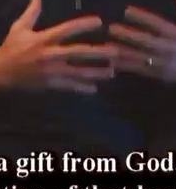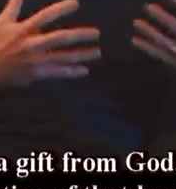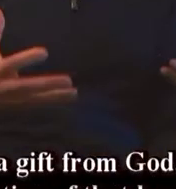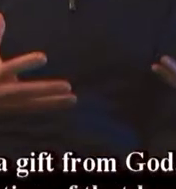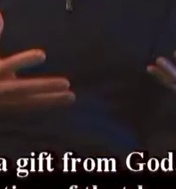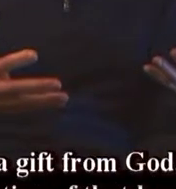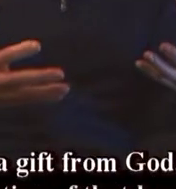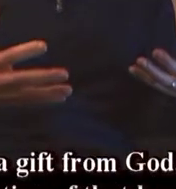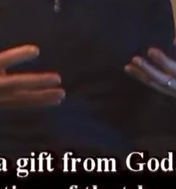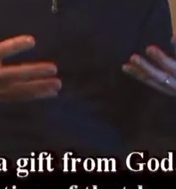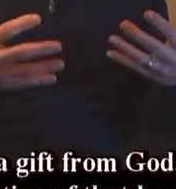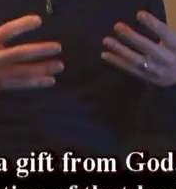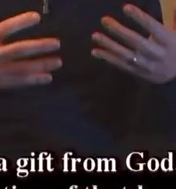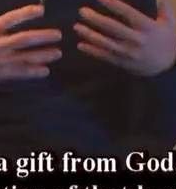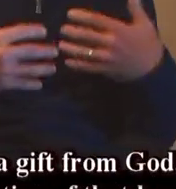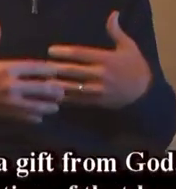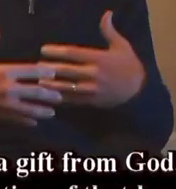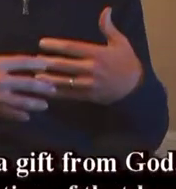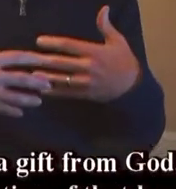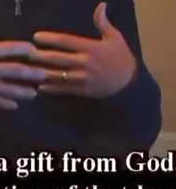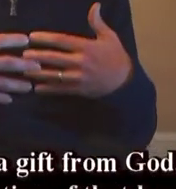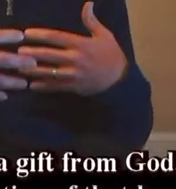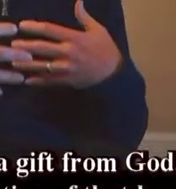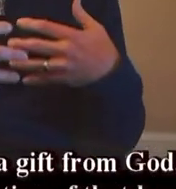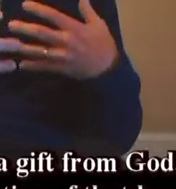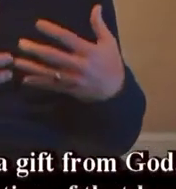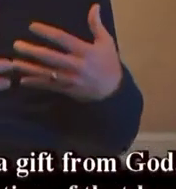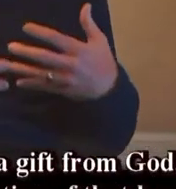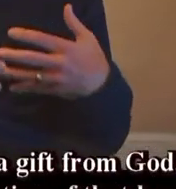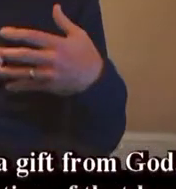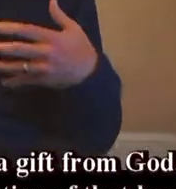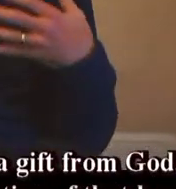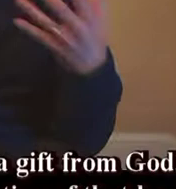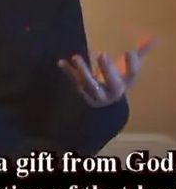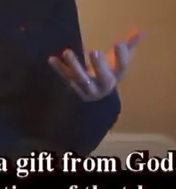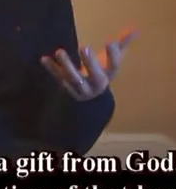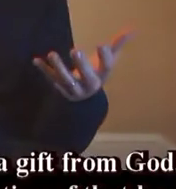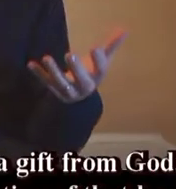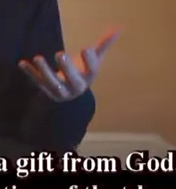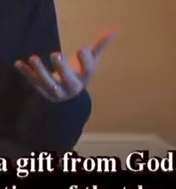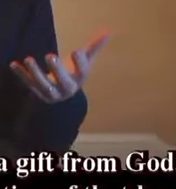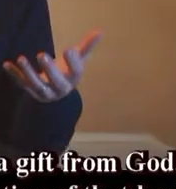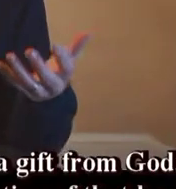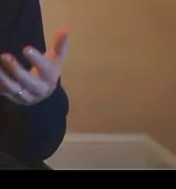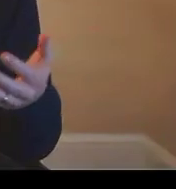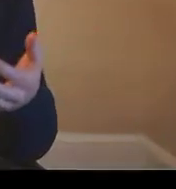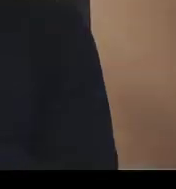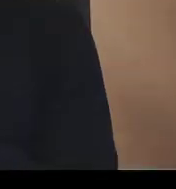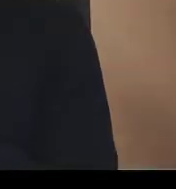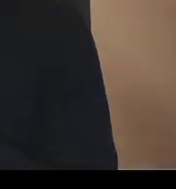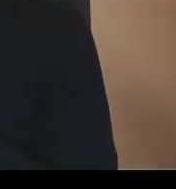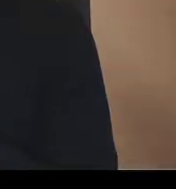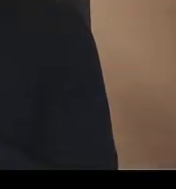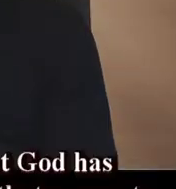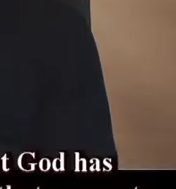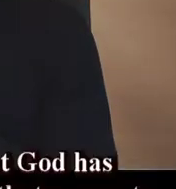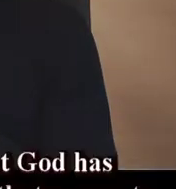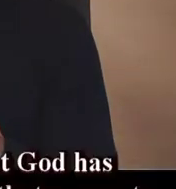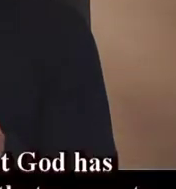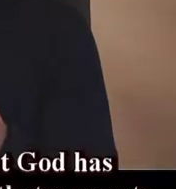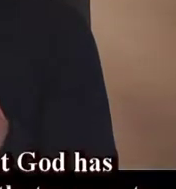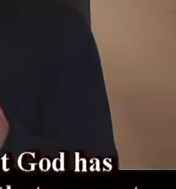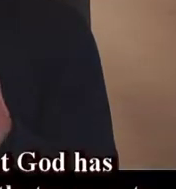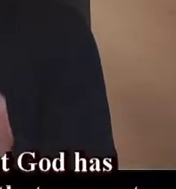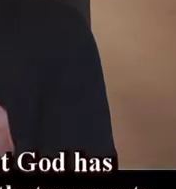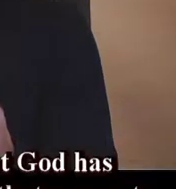that everything that we receive is a gift from God, and we honor Him in giving a portion of that back. I'm so